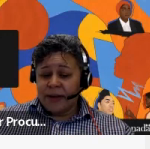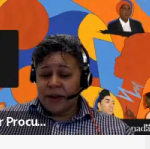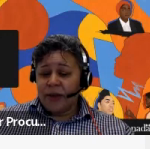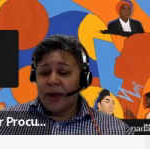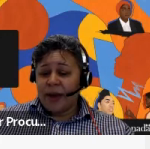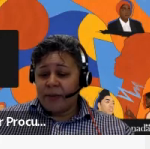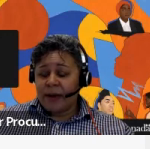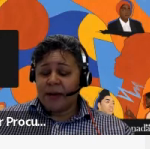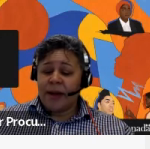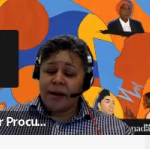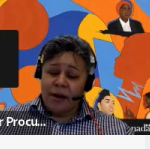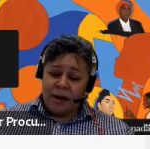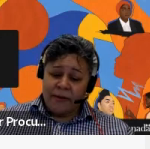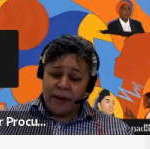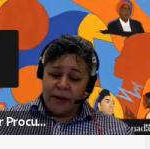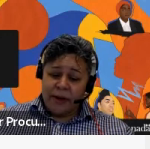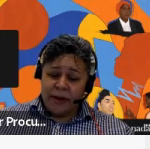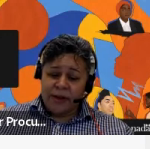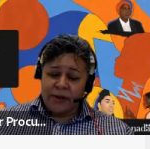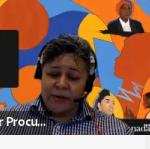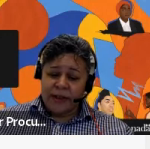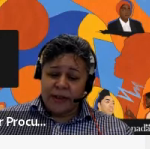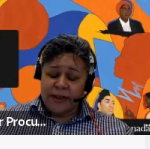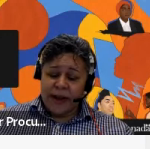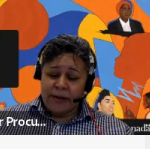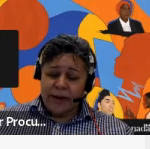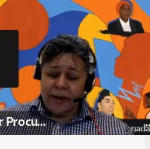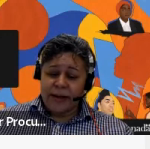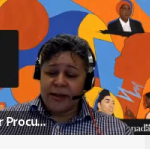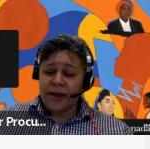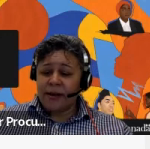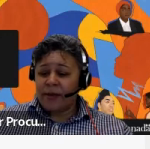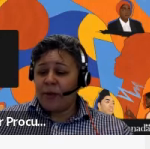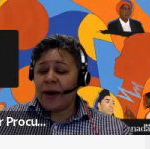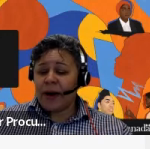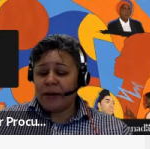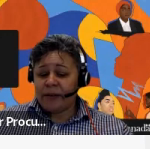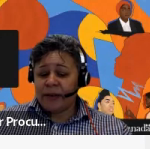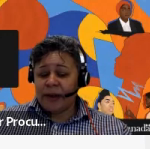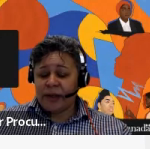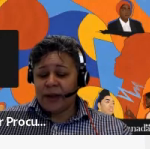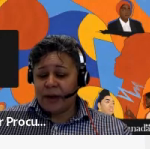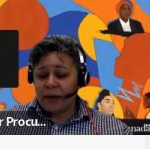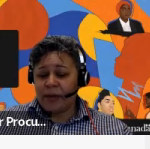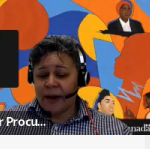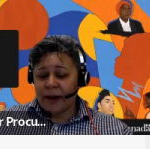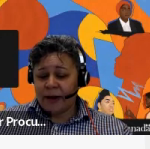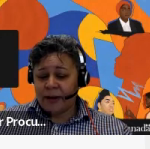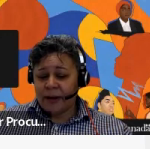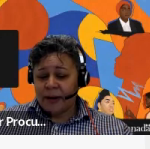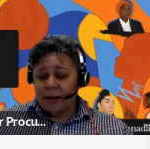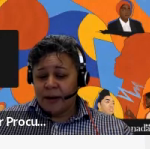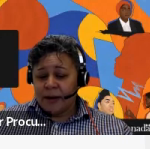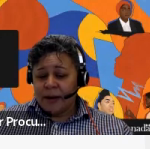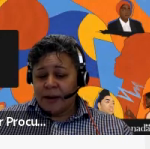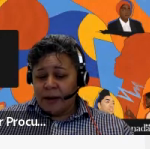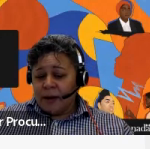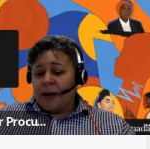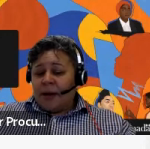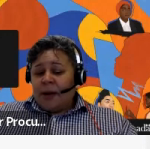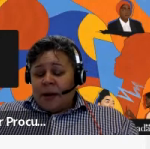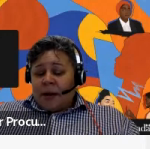get to know them and offer your services to them and see what kind of information they would provide.